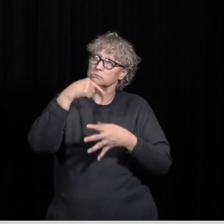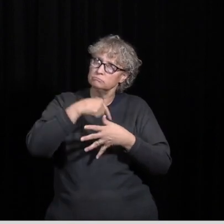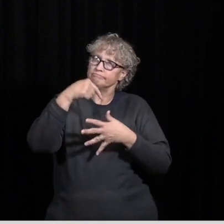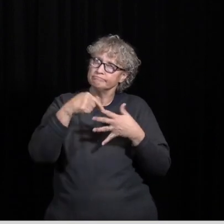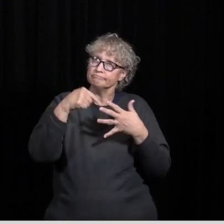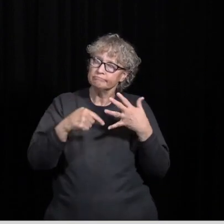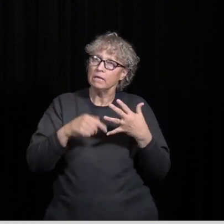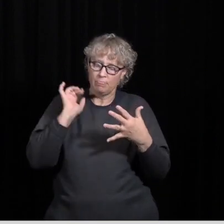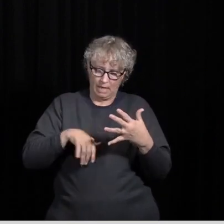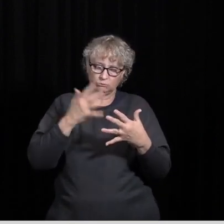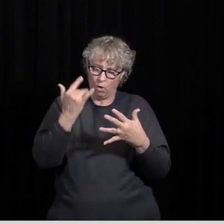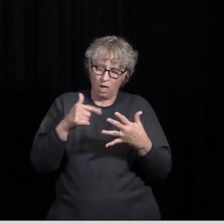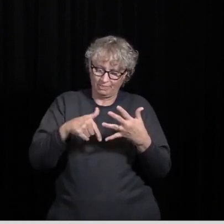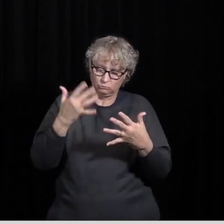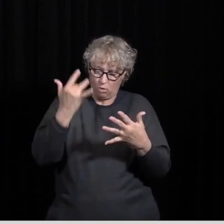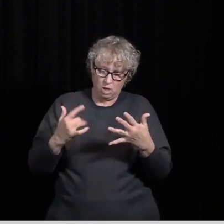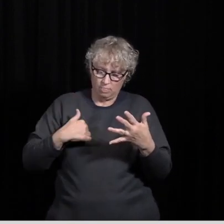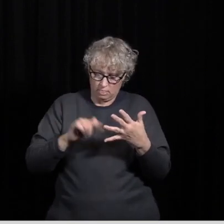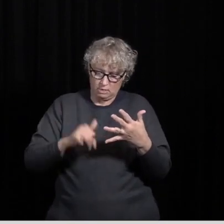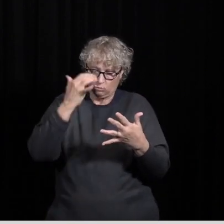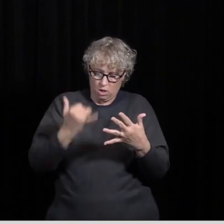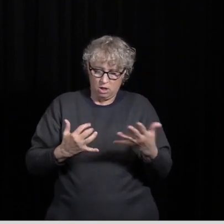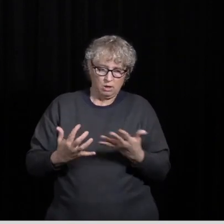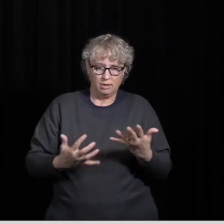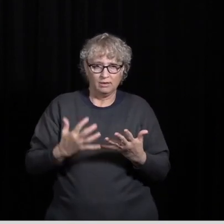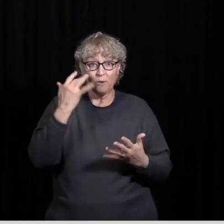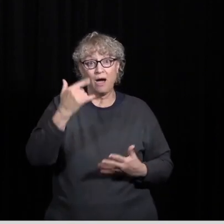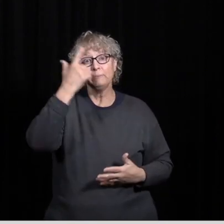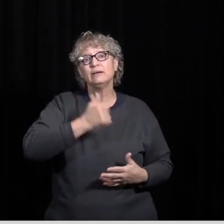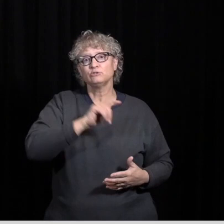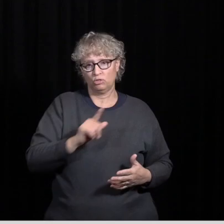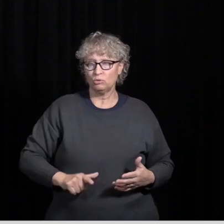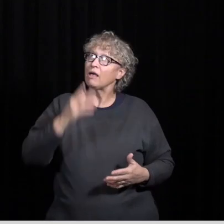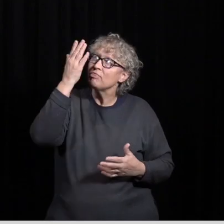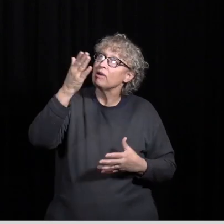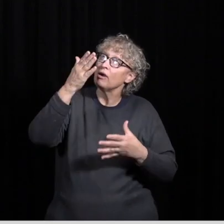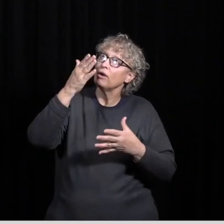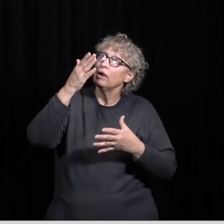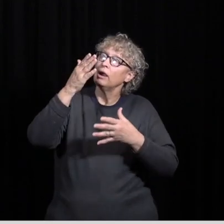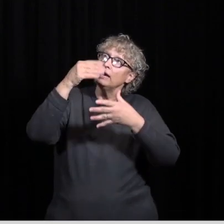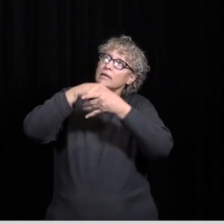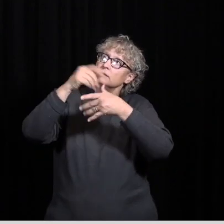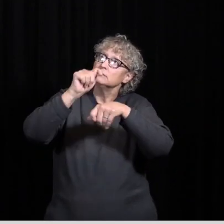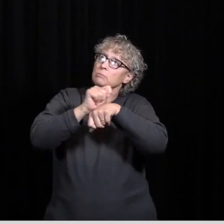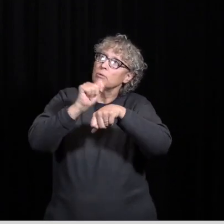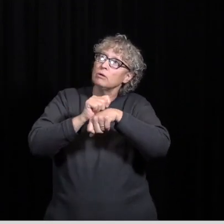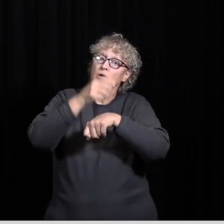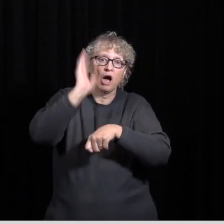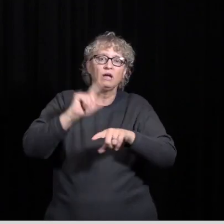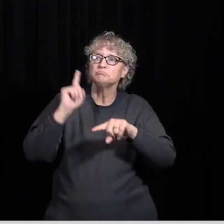is why I trust God, and this is why, and this is why, and this is why, and this, and so why? Because the Lord is in his holy temple. God can't be